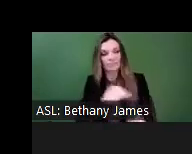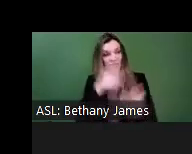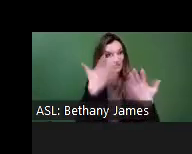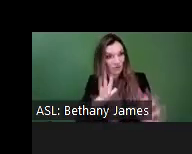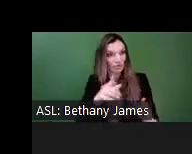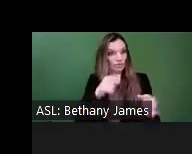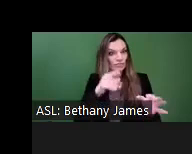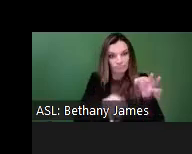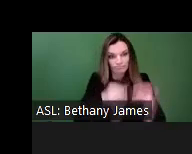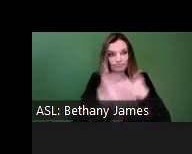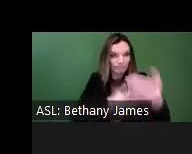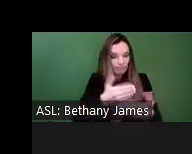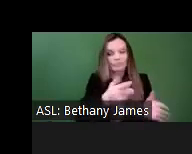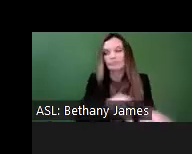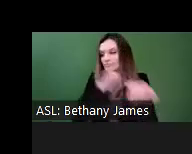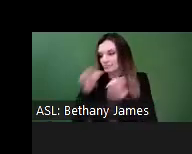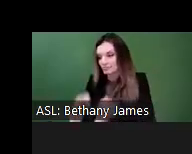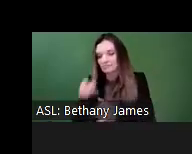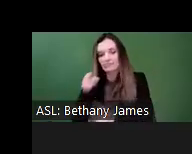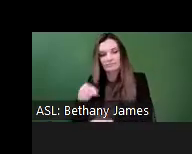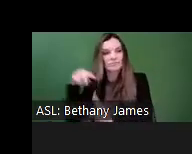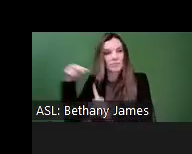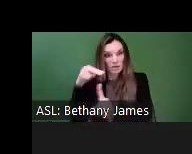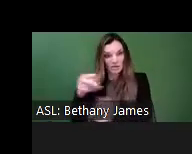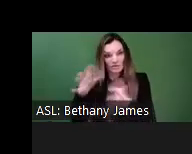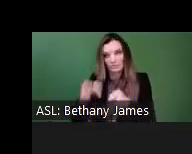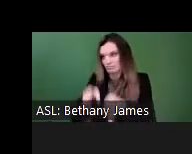examples. So next slide, please.